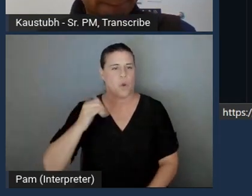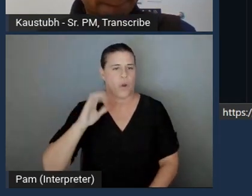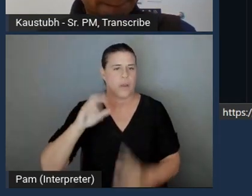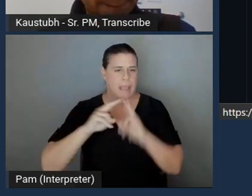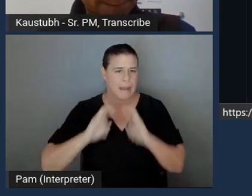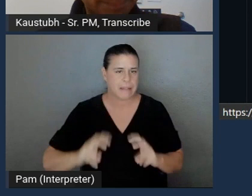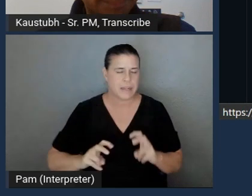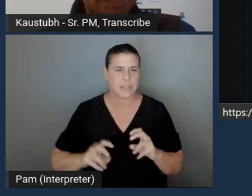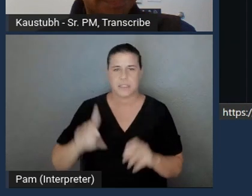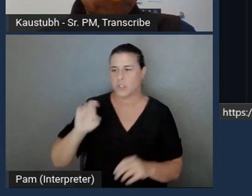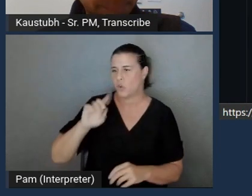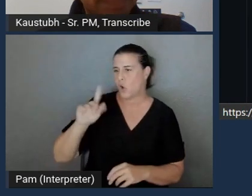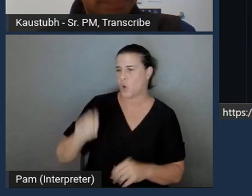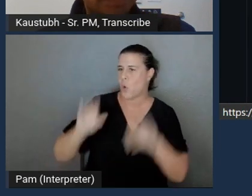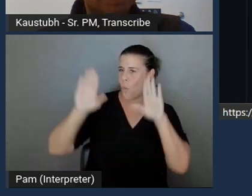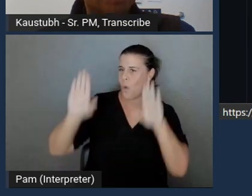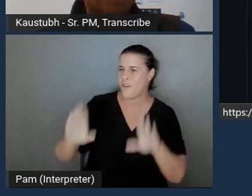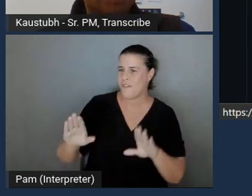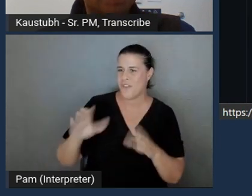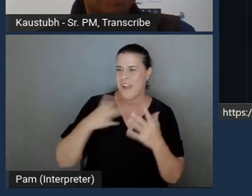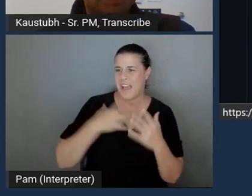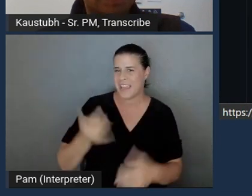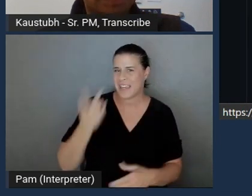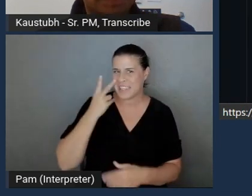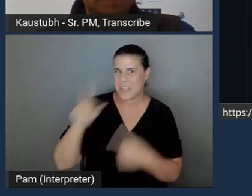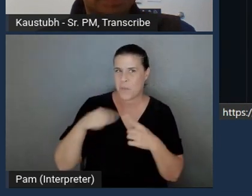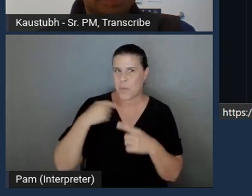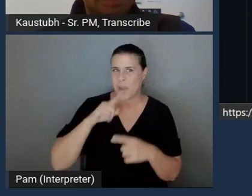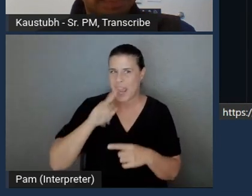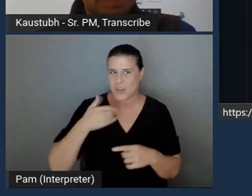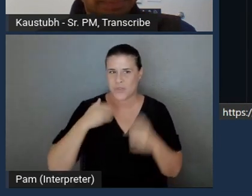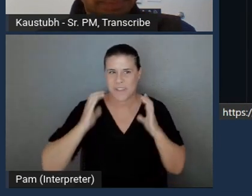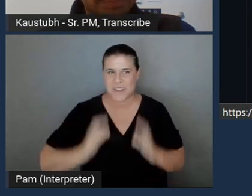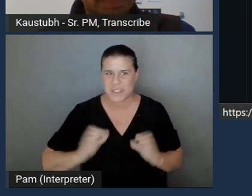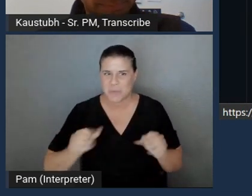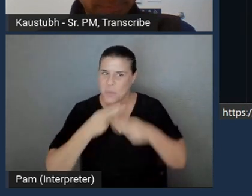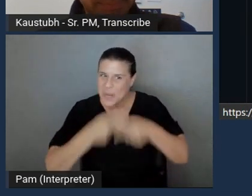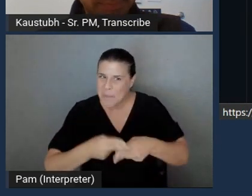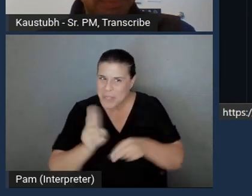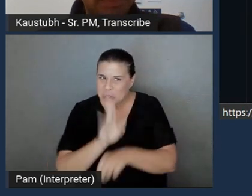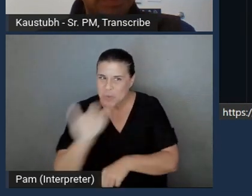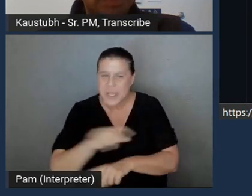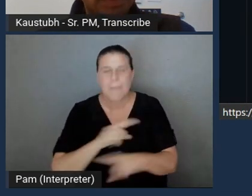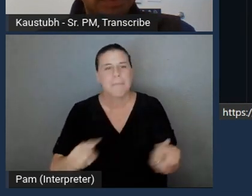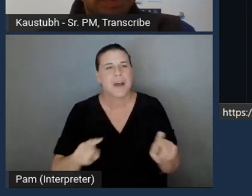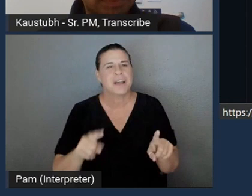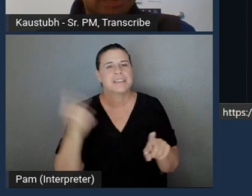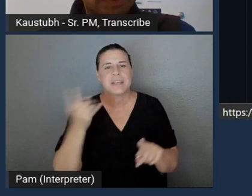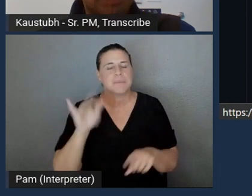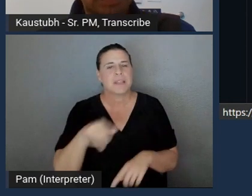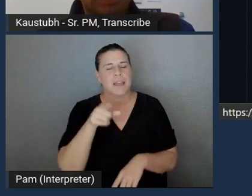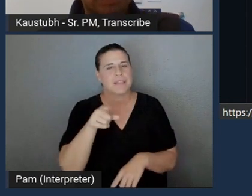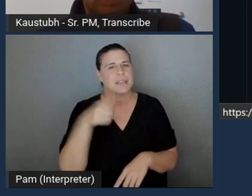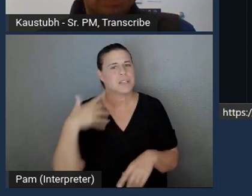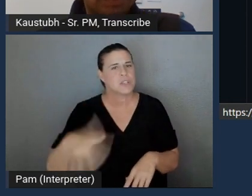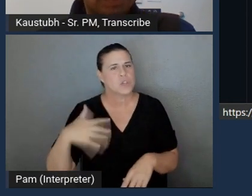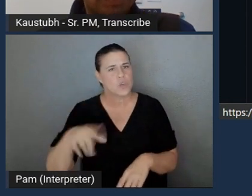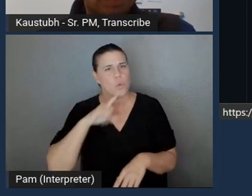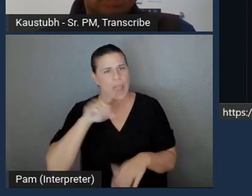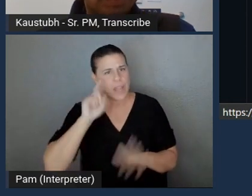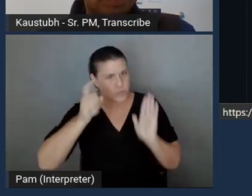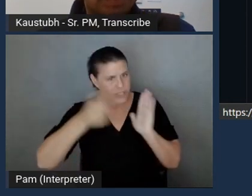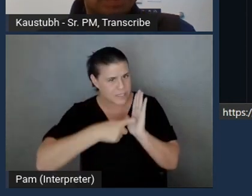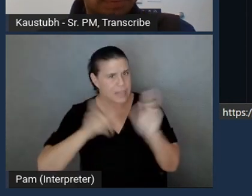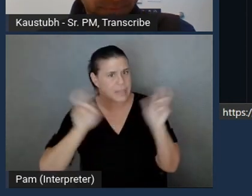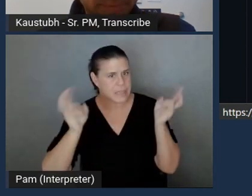Wonderful. I like to see when we have actual customers we can mention here that are using this, and something like this, you actually detect an issue in a